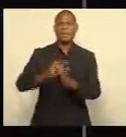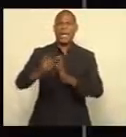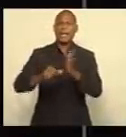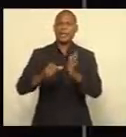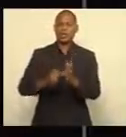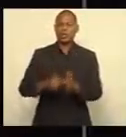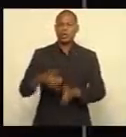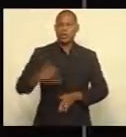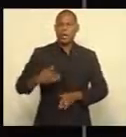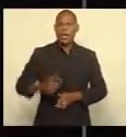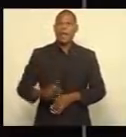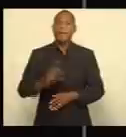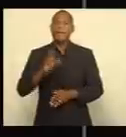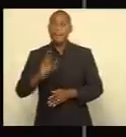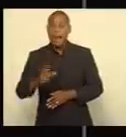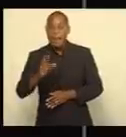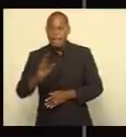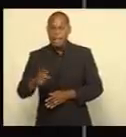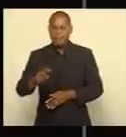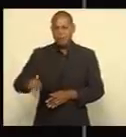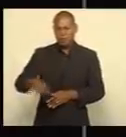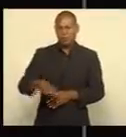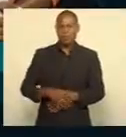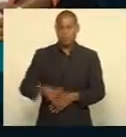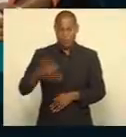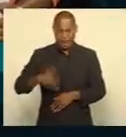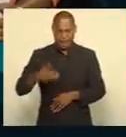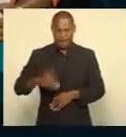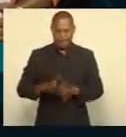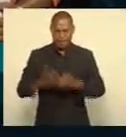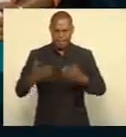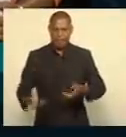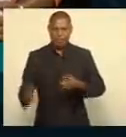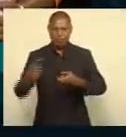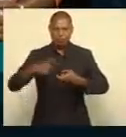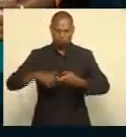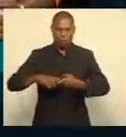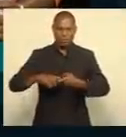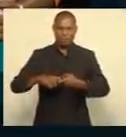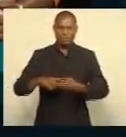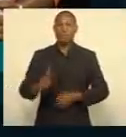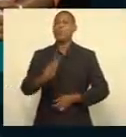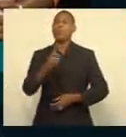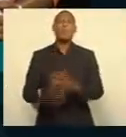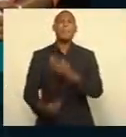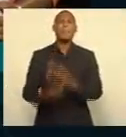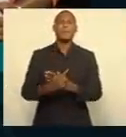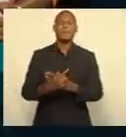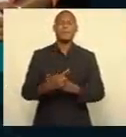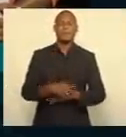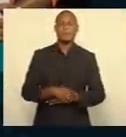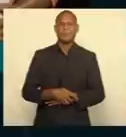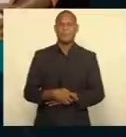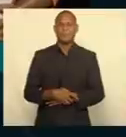Suva. Christiana Uluwai is live now from Cunningham. Christiana, what is the situation there?